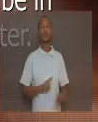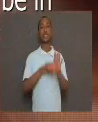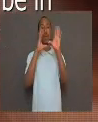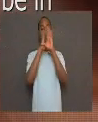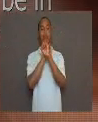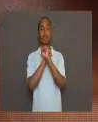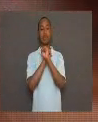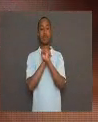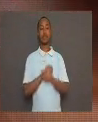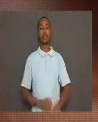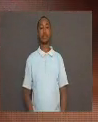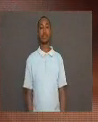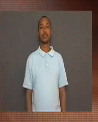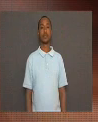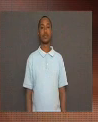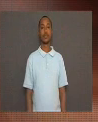Time's up!